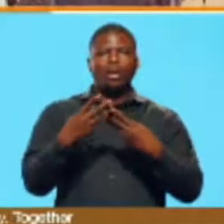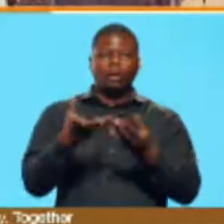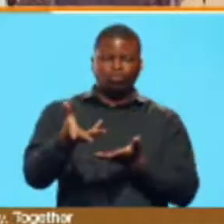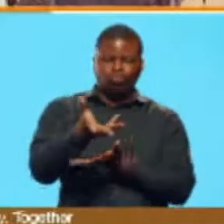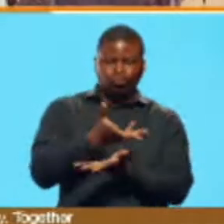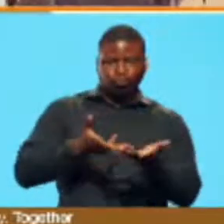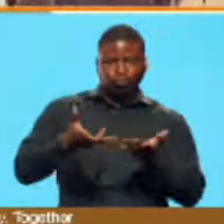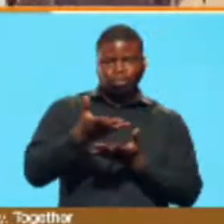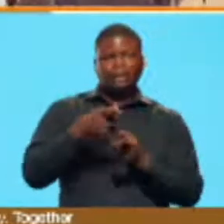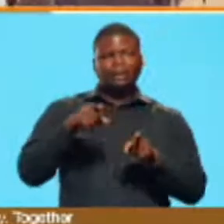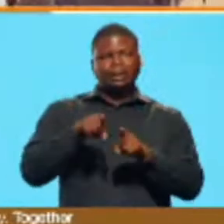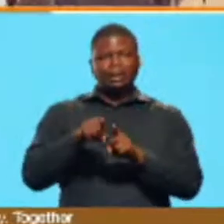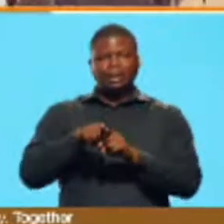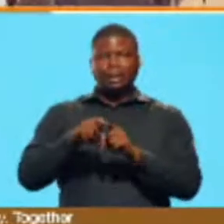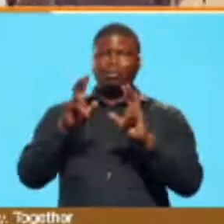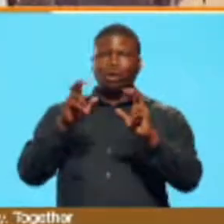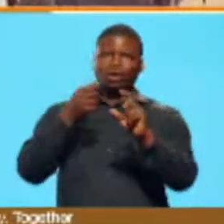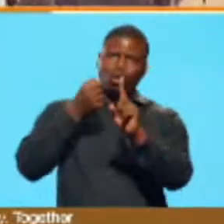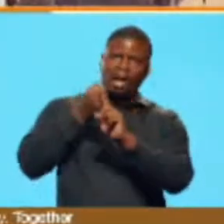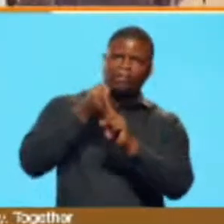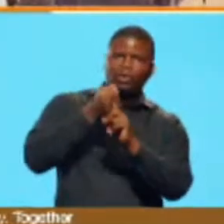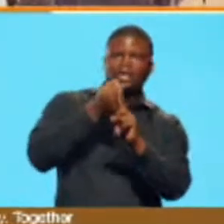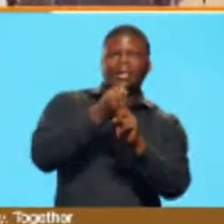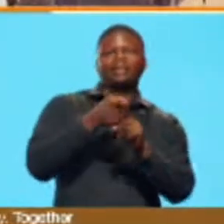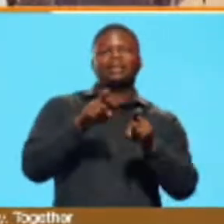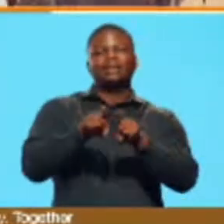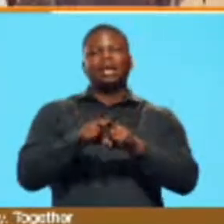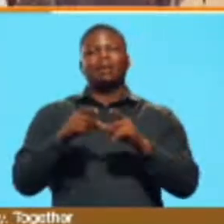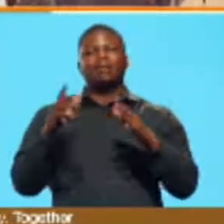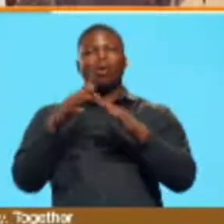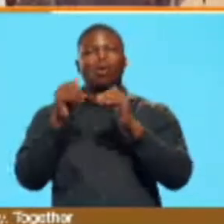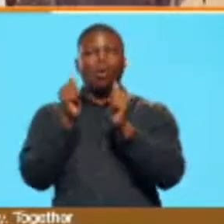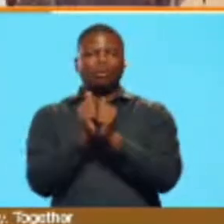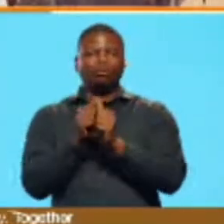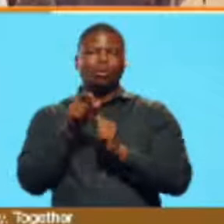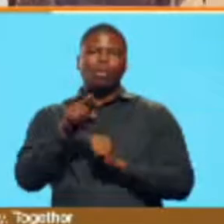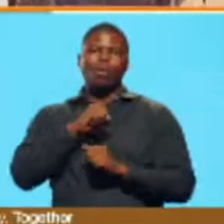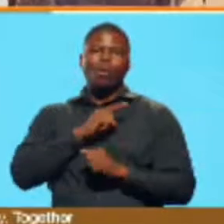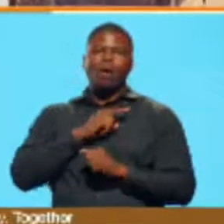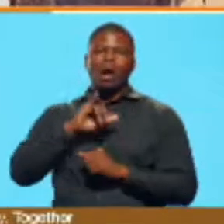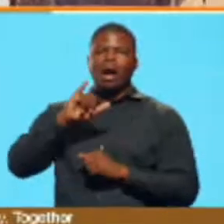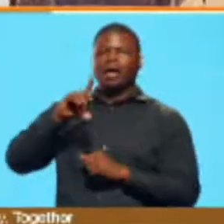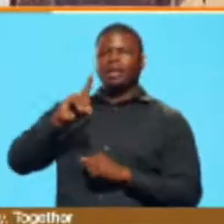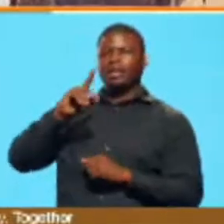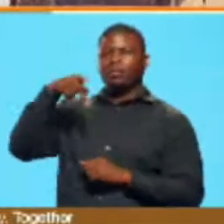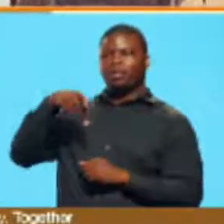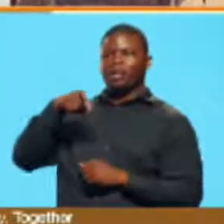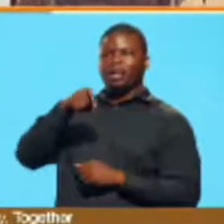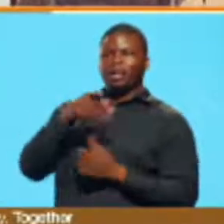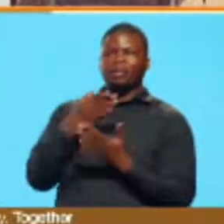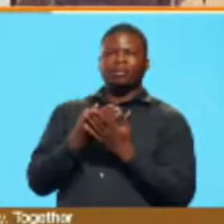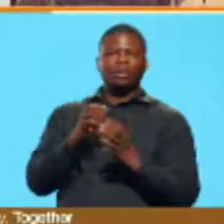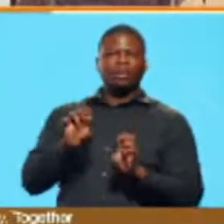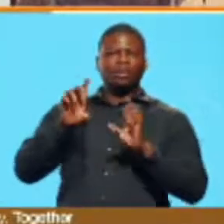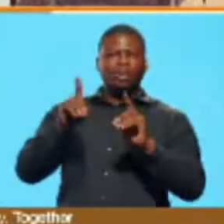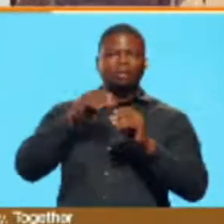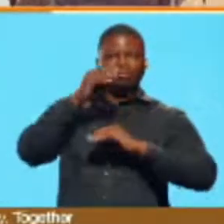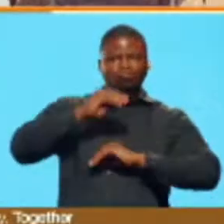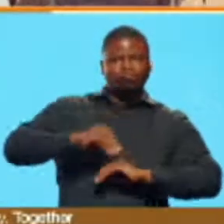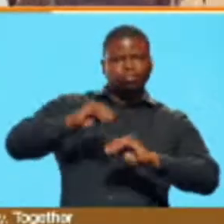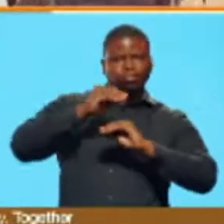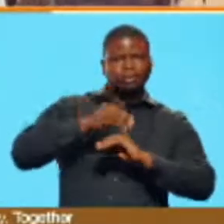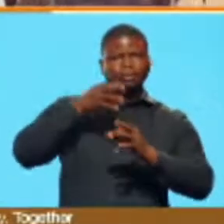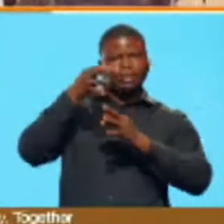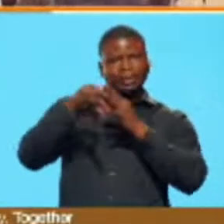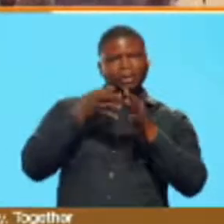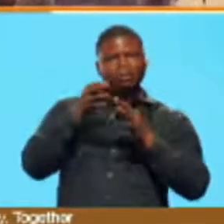of advocacy and workshops to advocate all the IDP and DDM